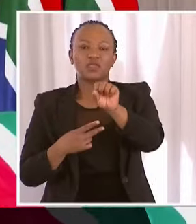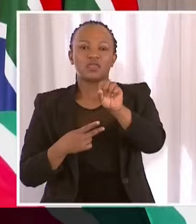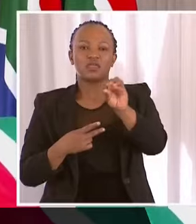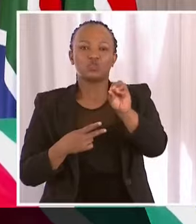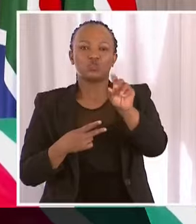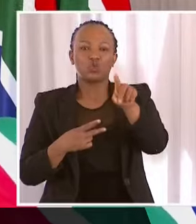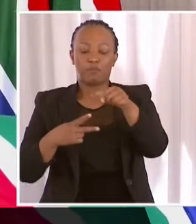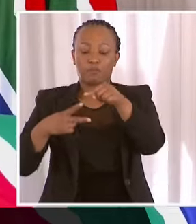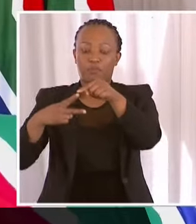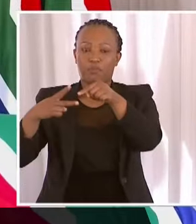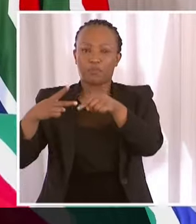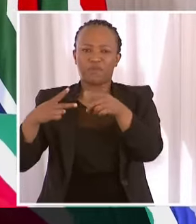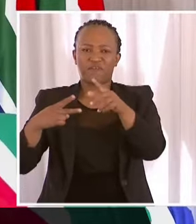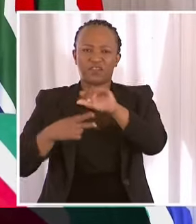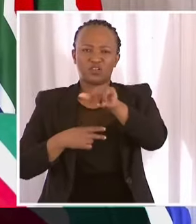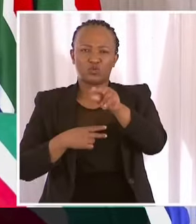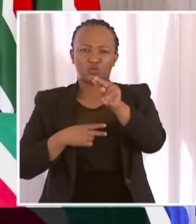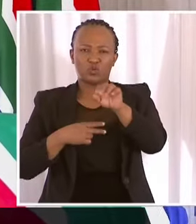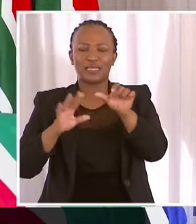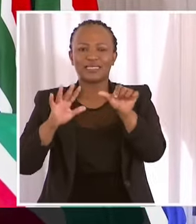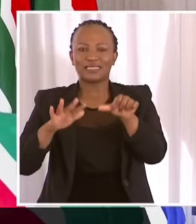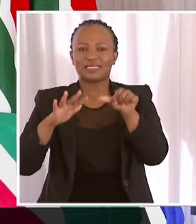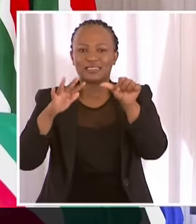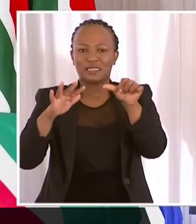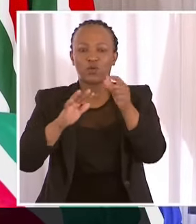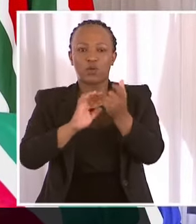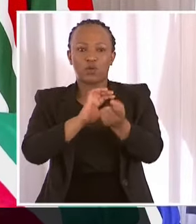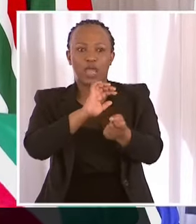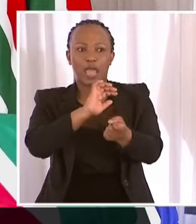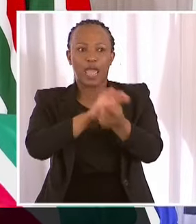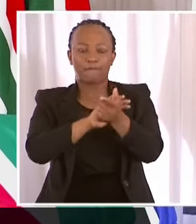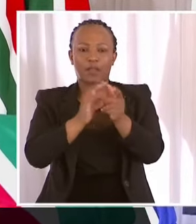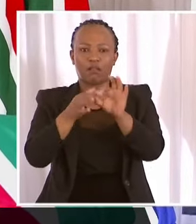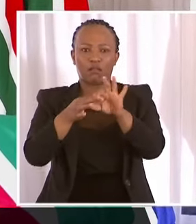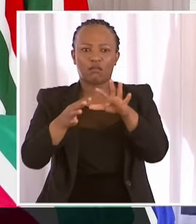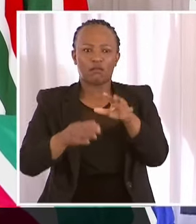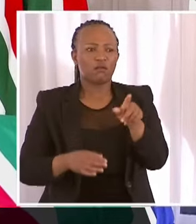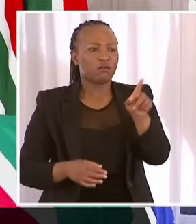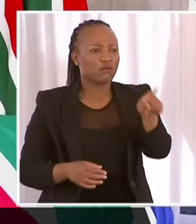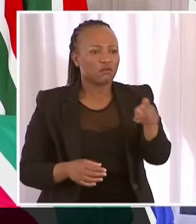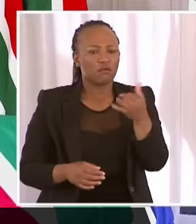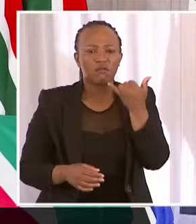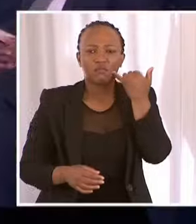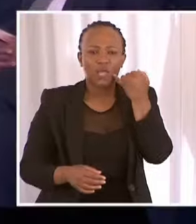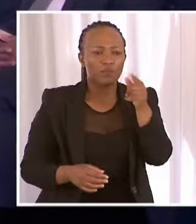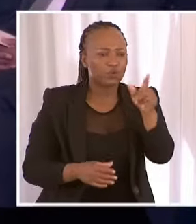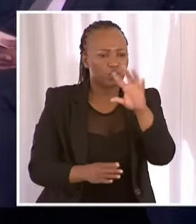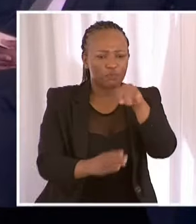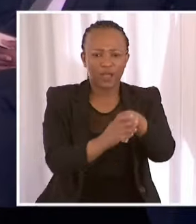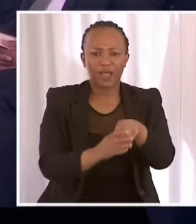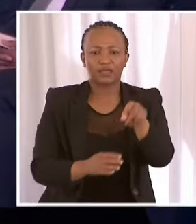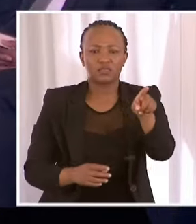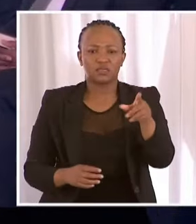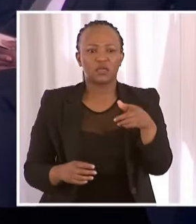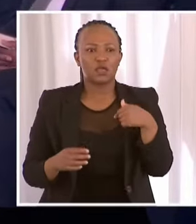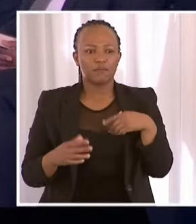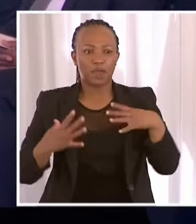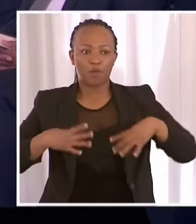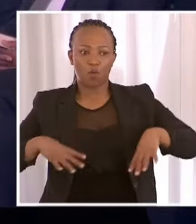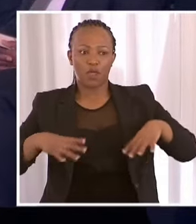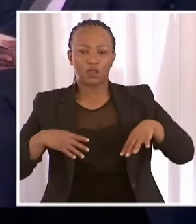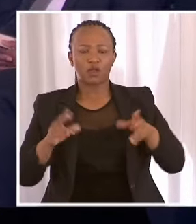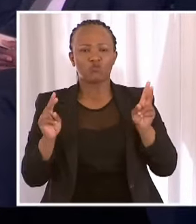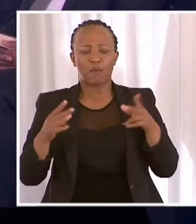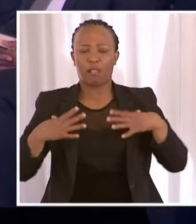Lily, I think you're June 16th. We're the first detachment, Comrade Tabo. You were one of us. And I'm wearing it today. I